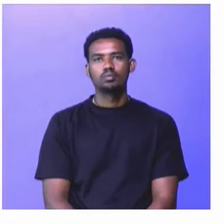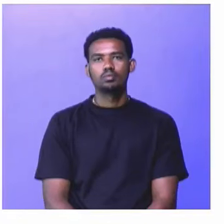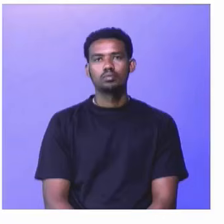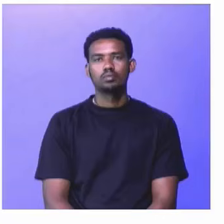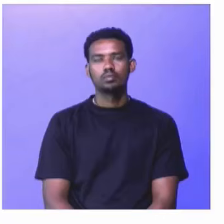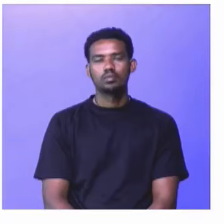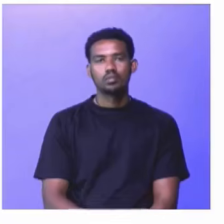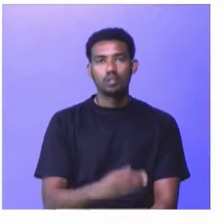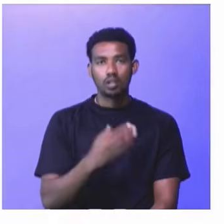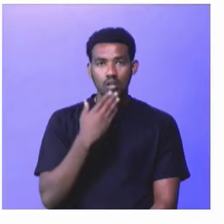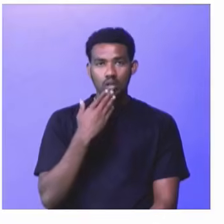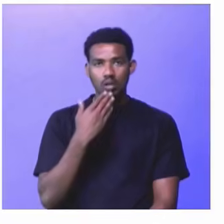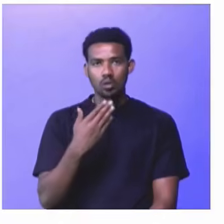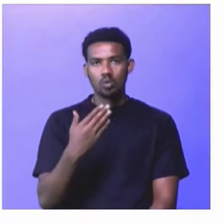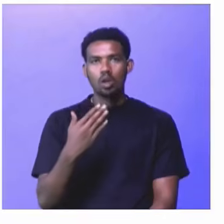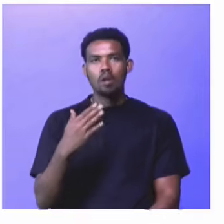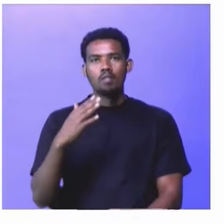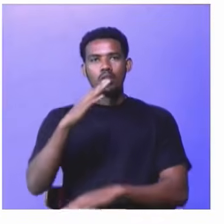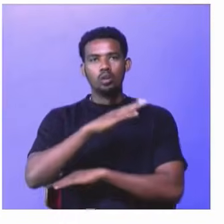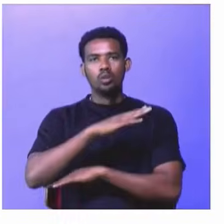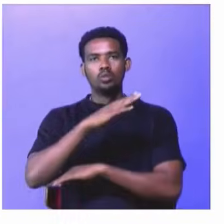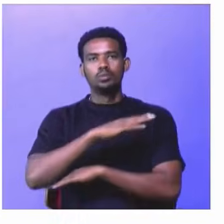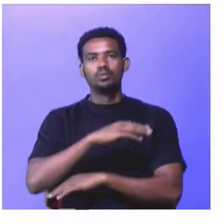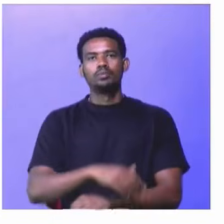Good afternoon. Student B.